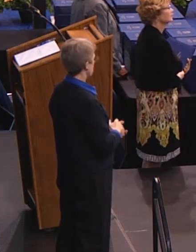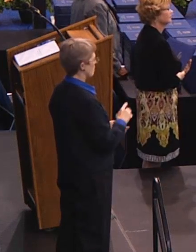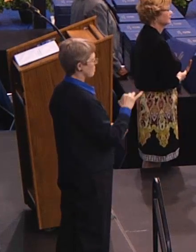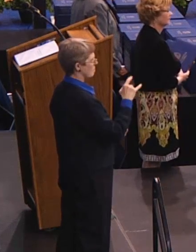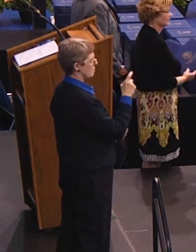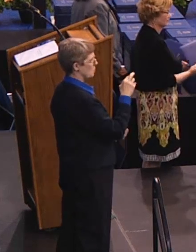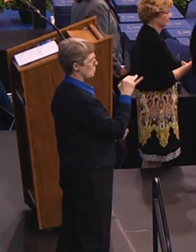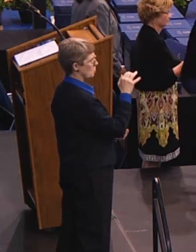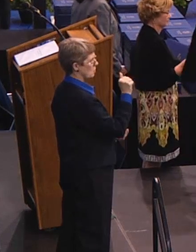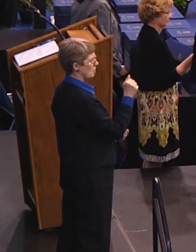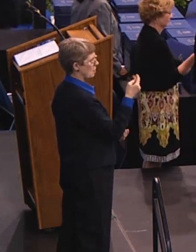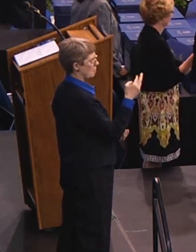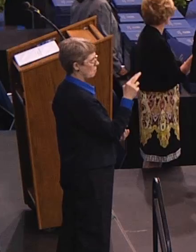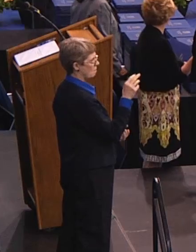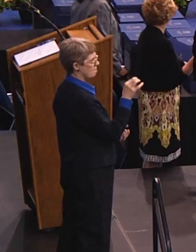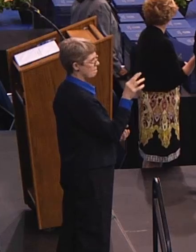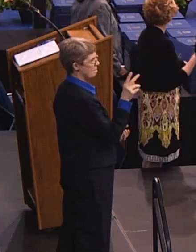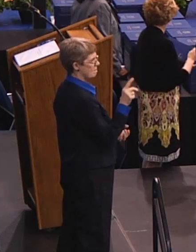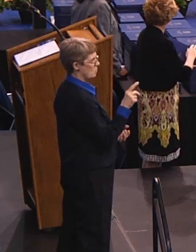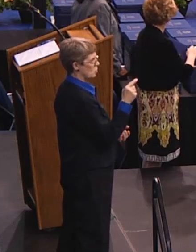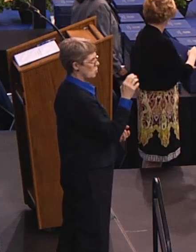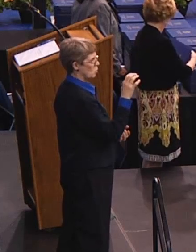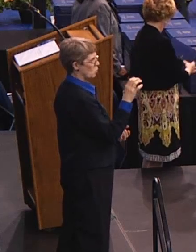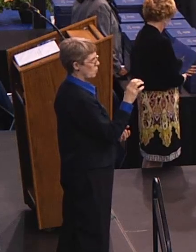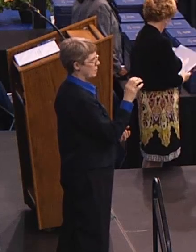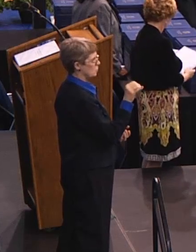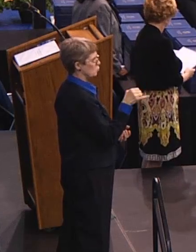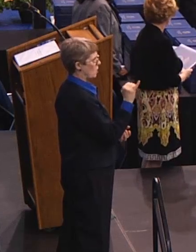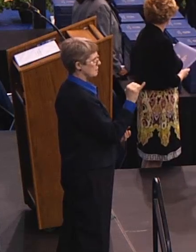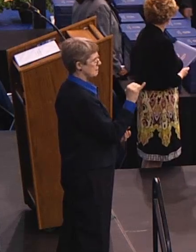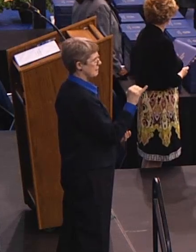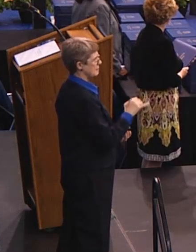Victoria Diane Herford, Criminal Justice.